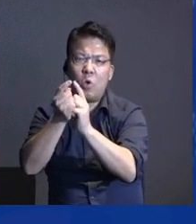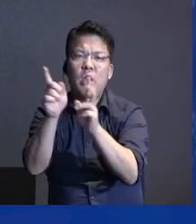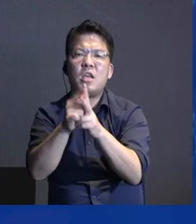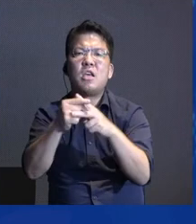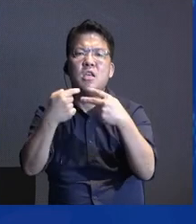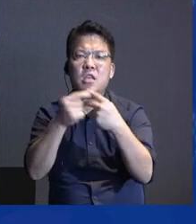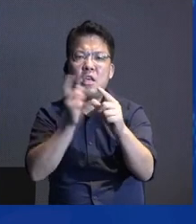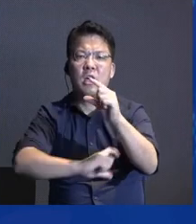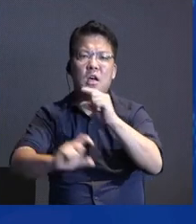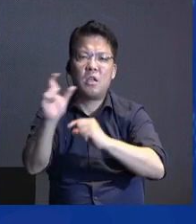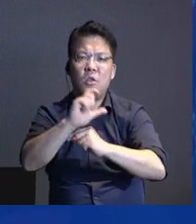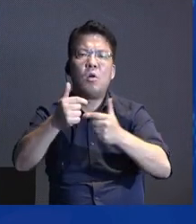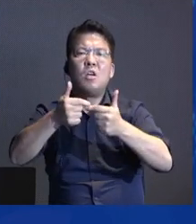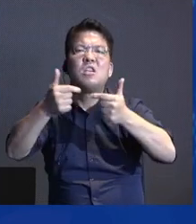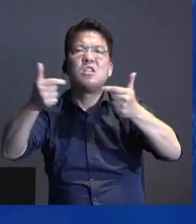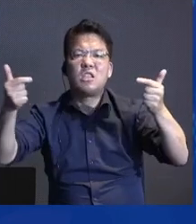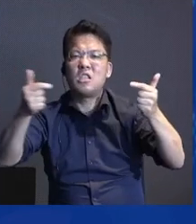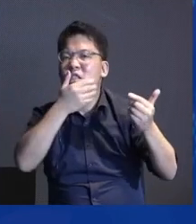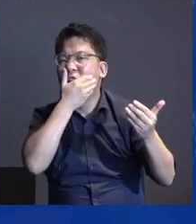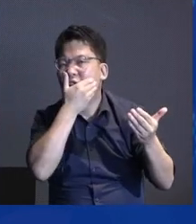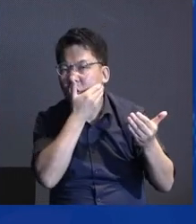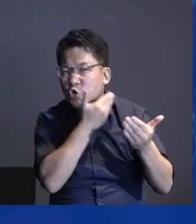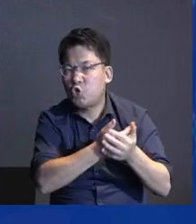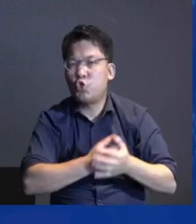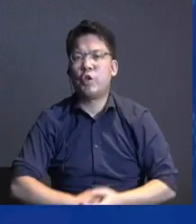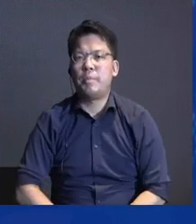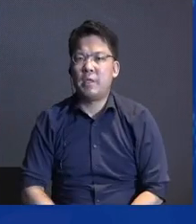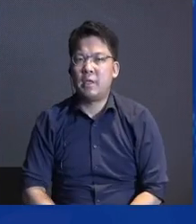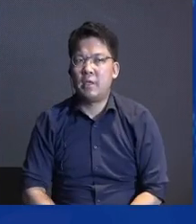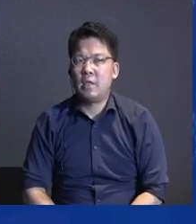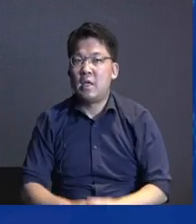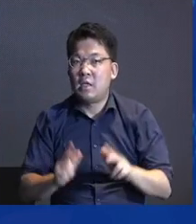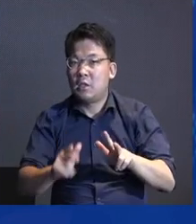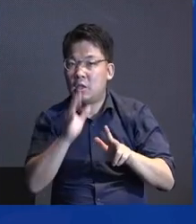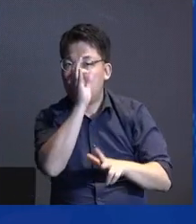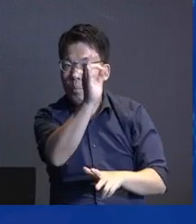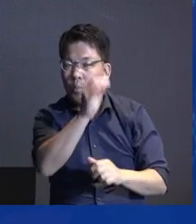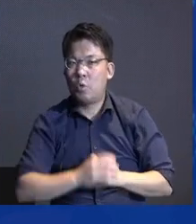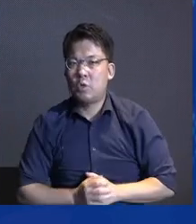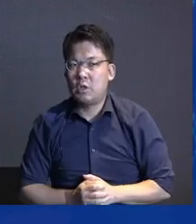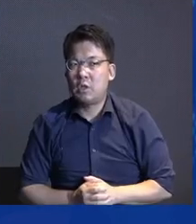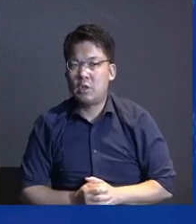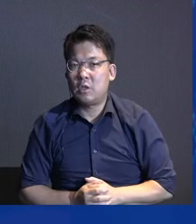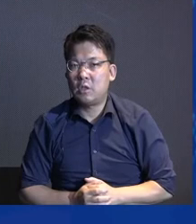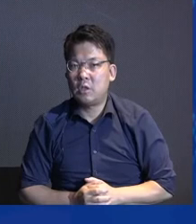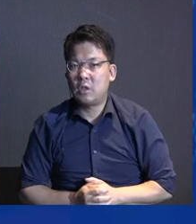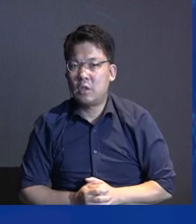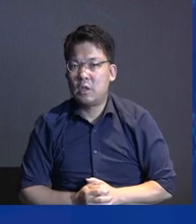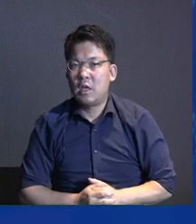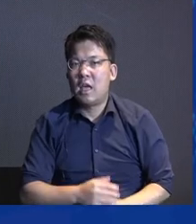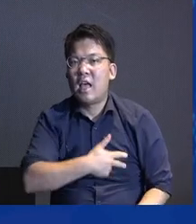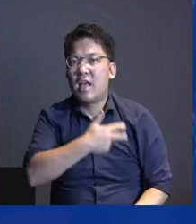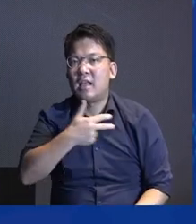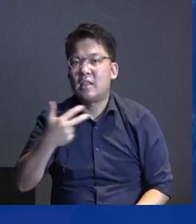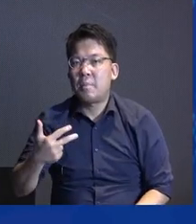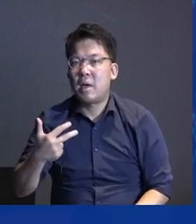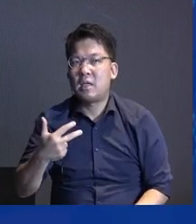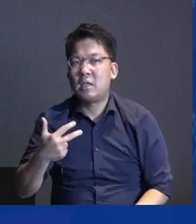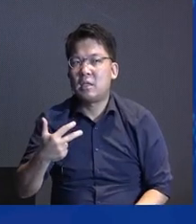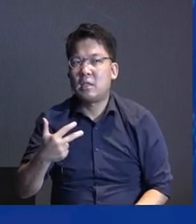So this is one of the methods from Denmark to assessment for the